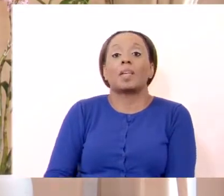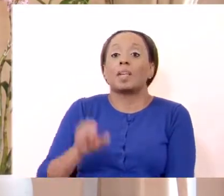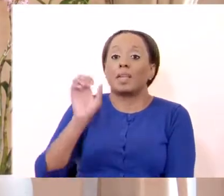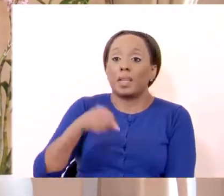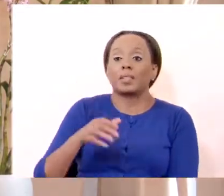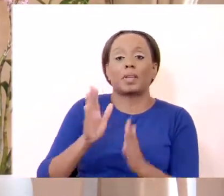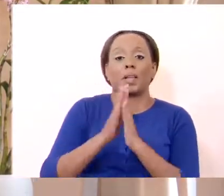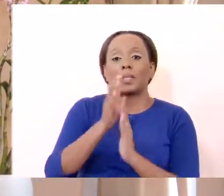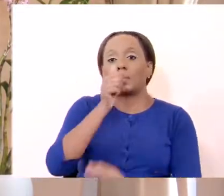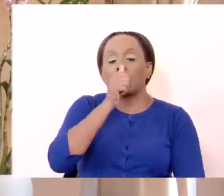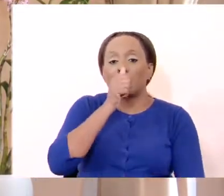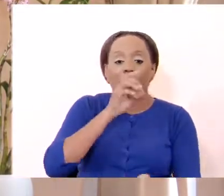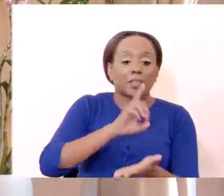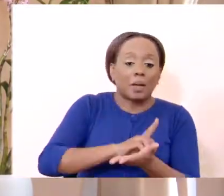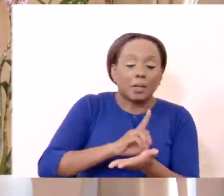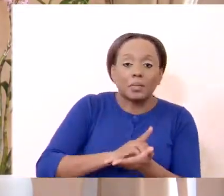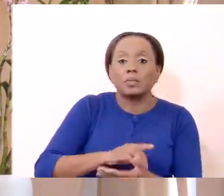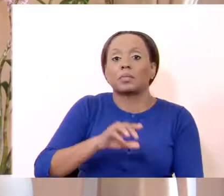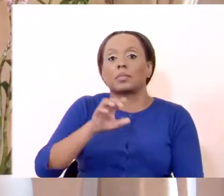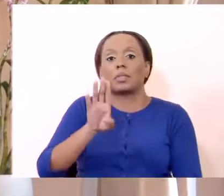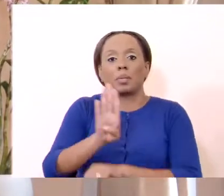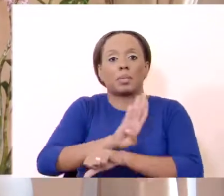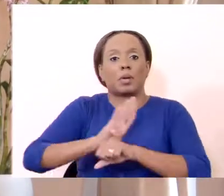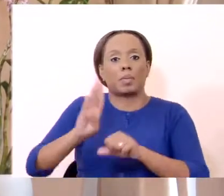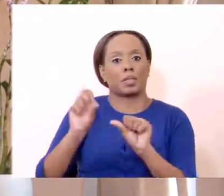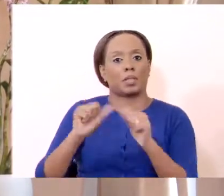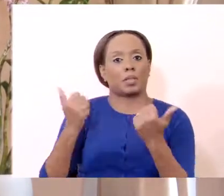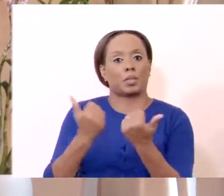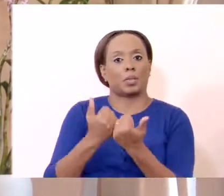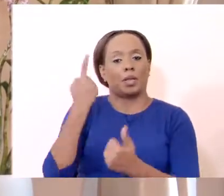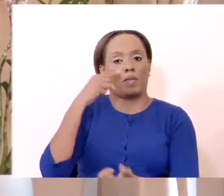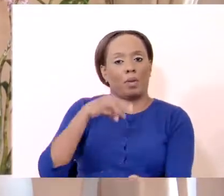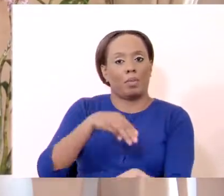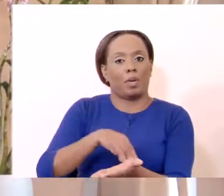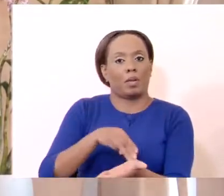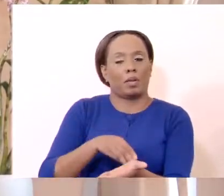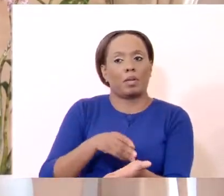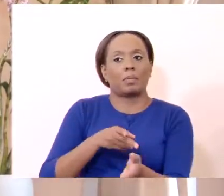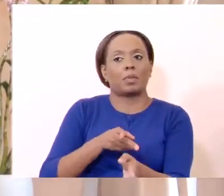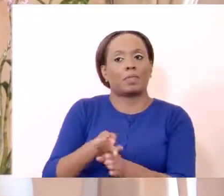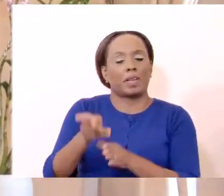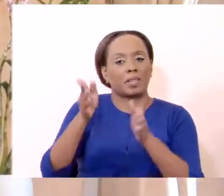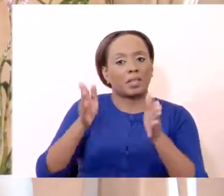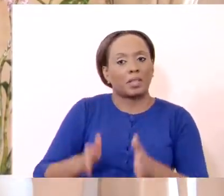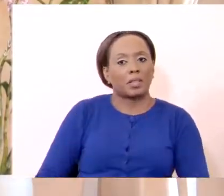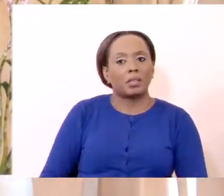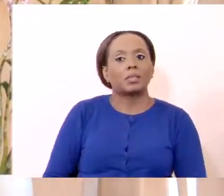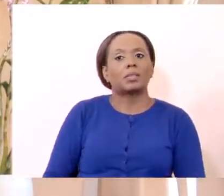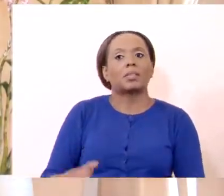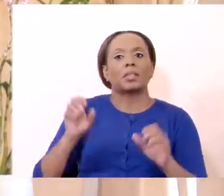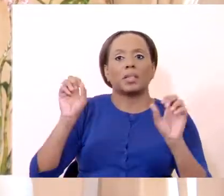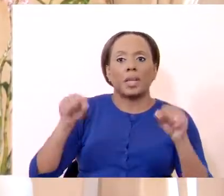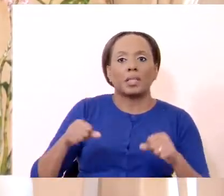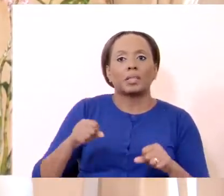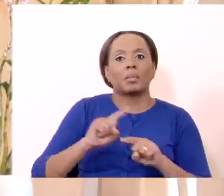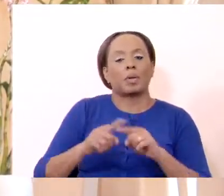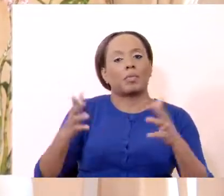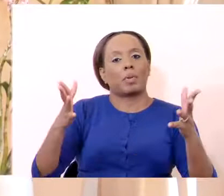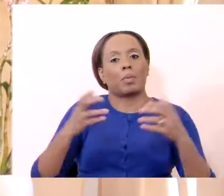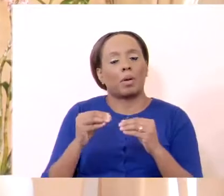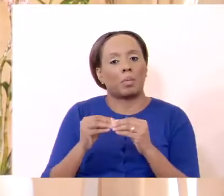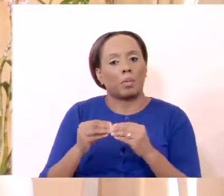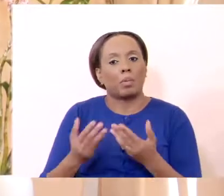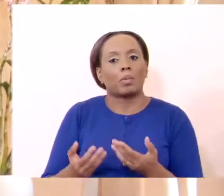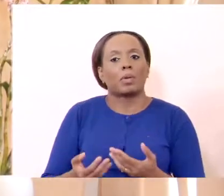private doctors, from the BNA. We've had some assistance, but we need more. And I would ask those entities to kindly speak to